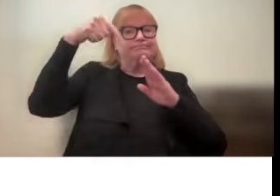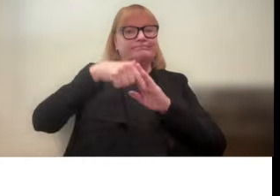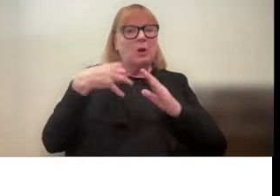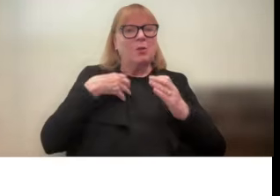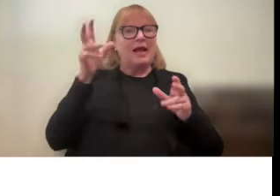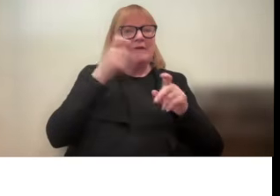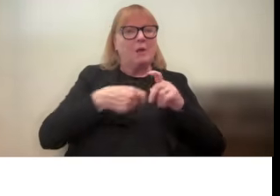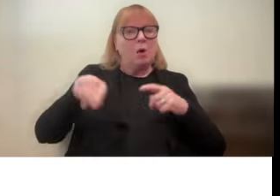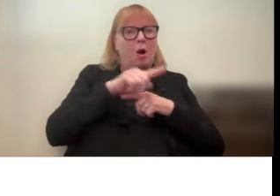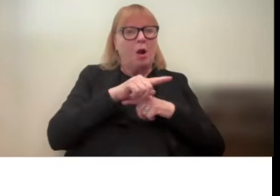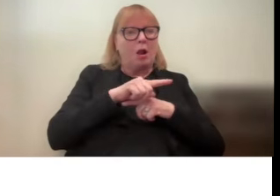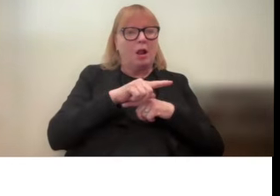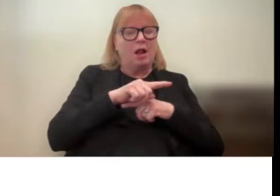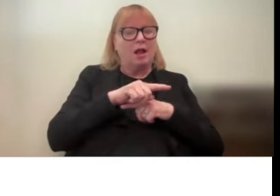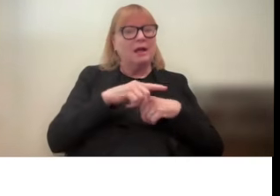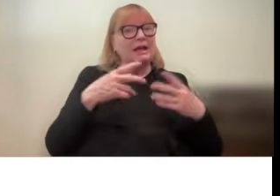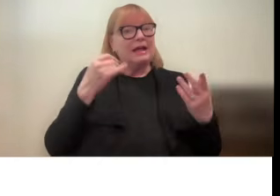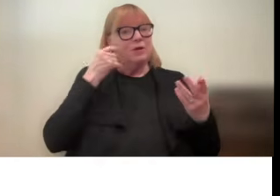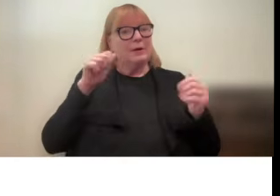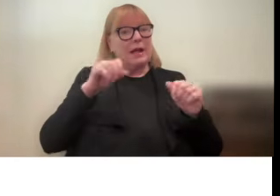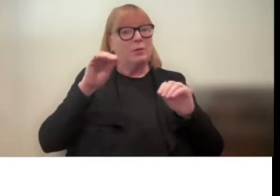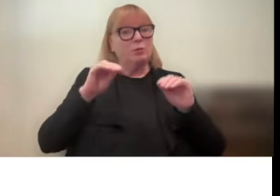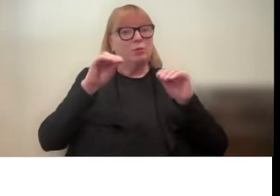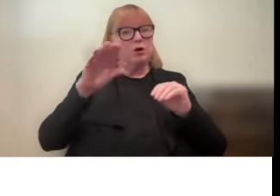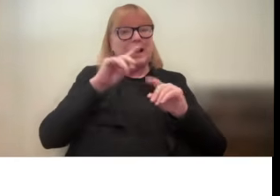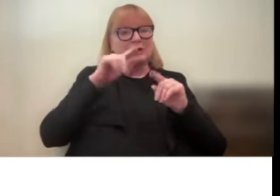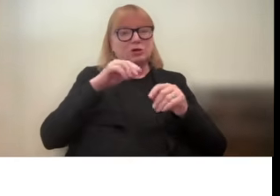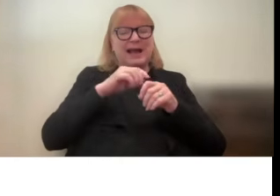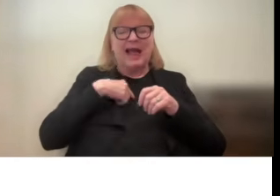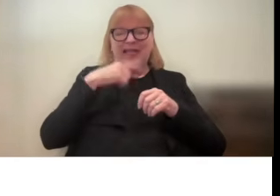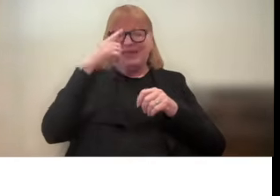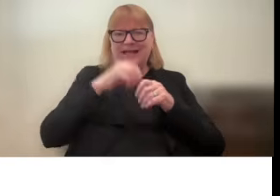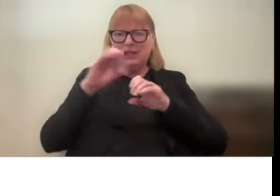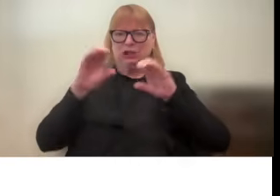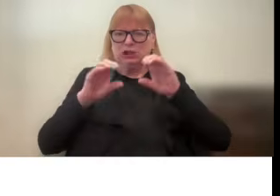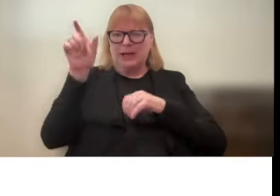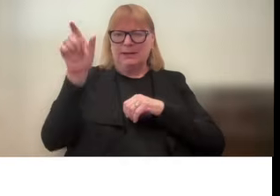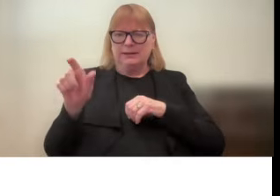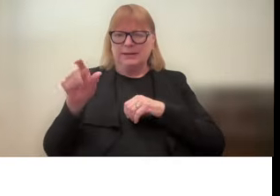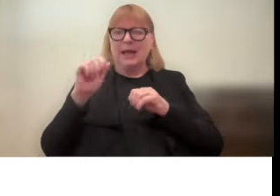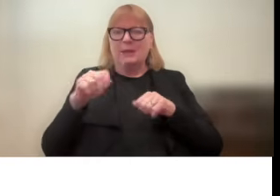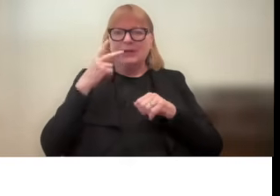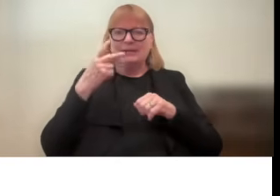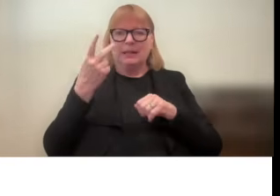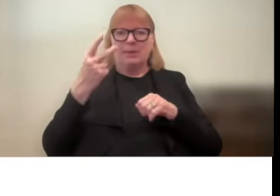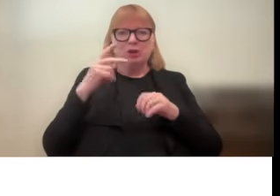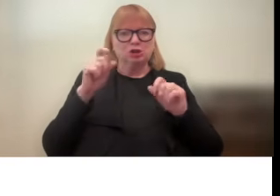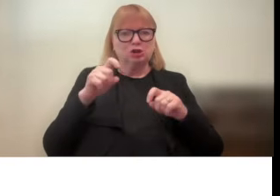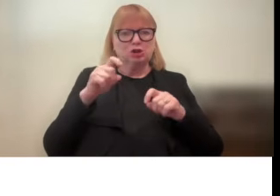hear from you all. So if you could put your answer, I believe, in the chat, I should be able to see a